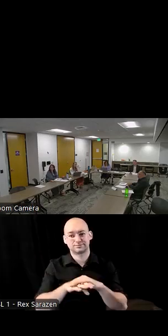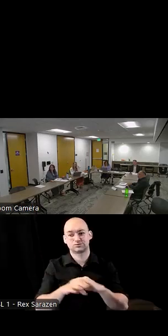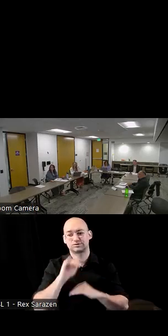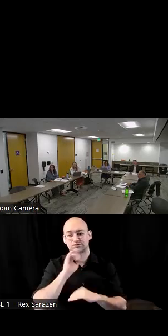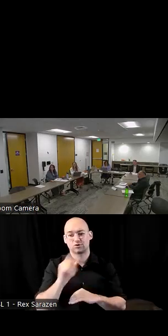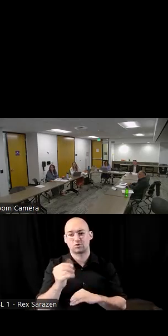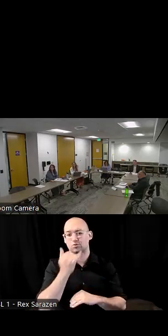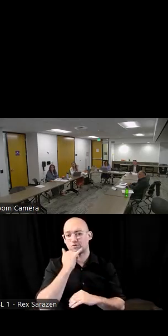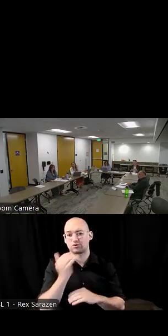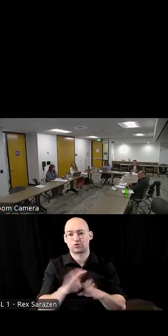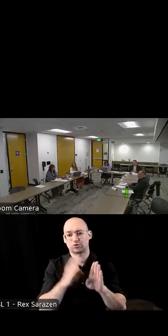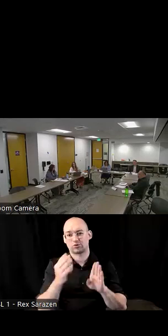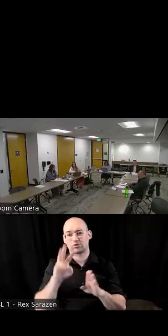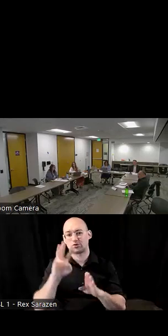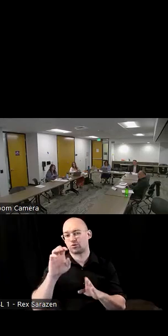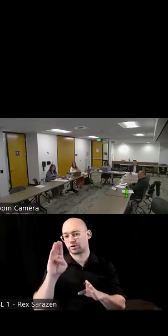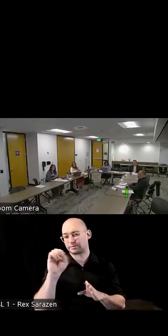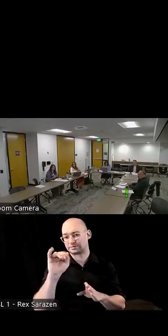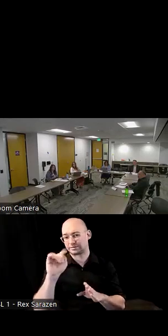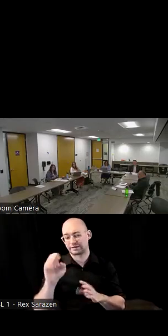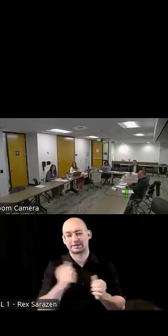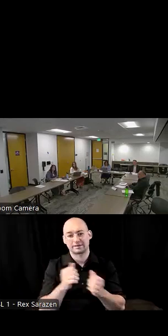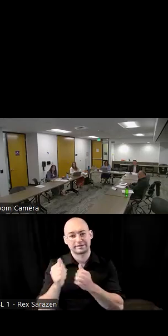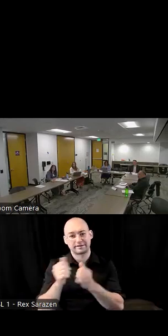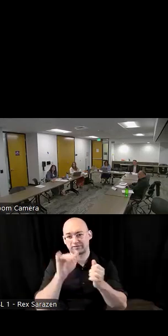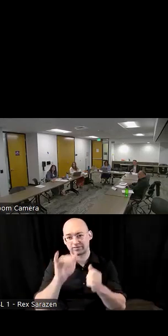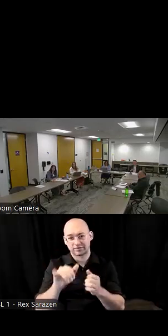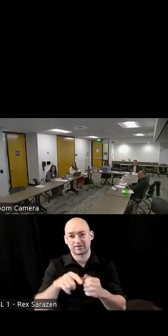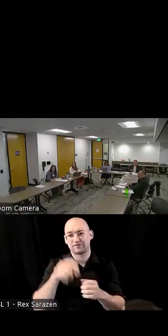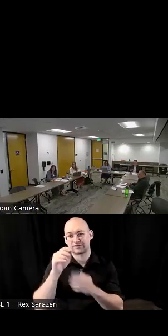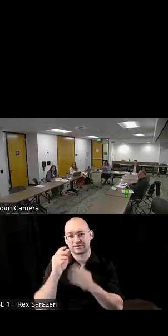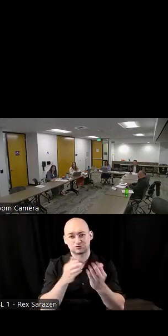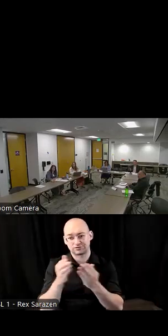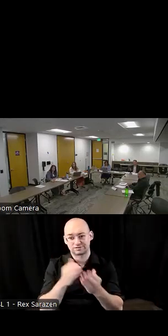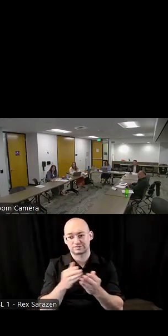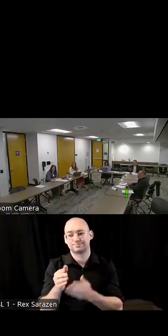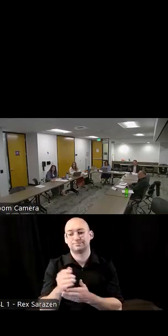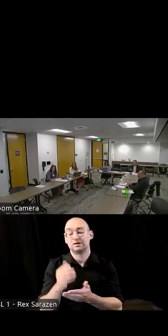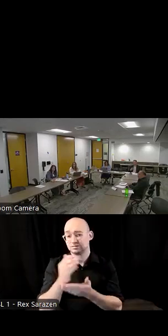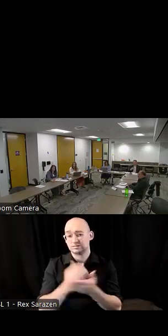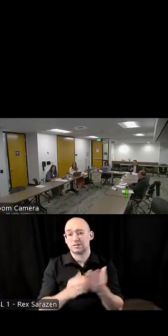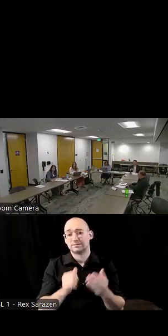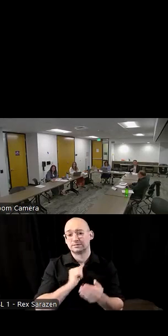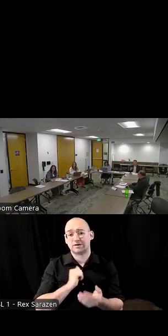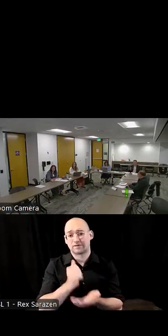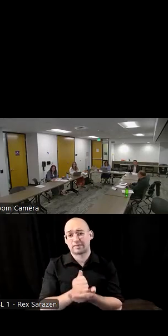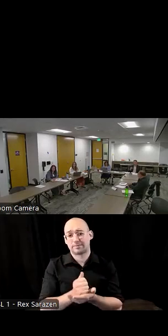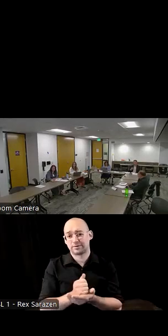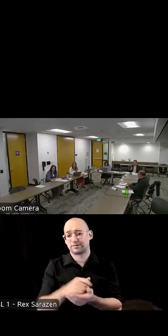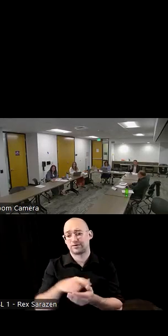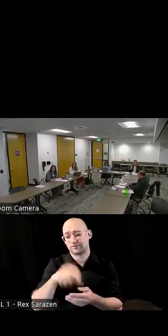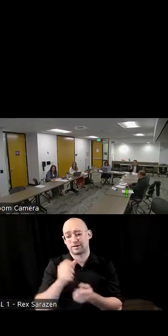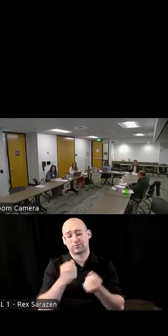Door website, and then they would navigate that website, find the services. Some could self-help. If they find providers that work for them, they